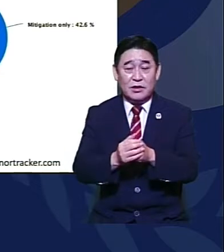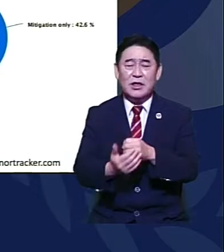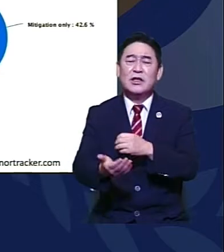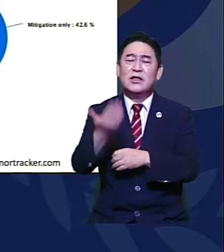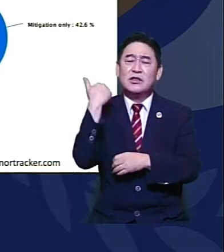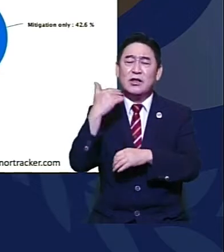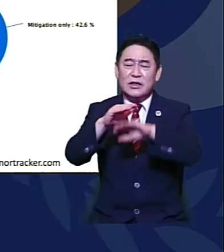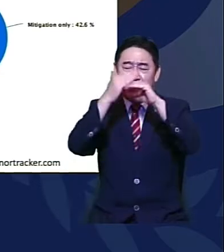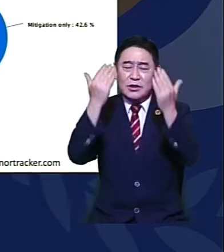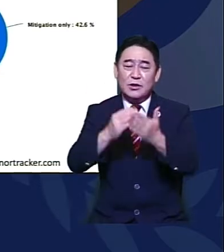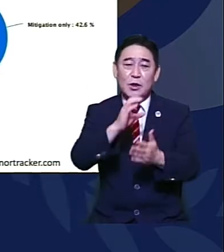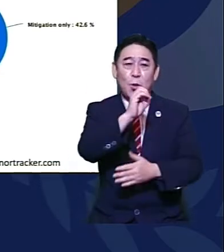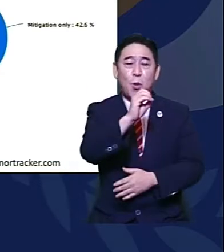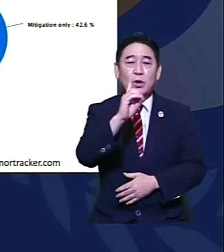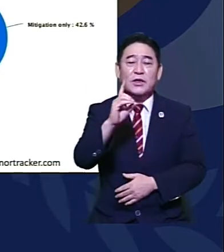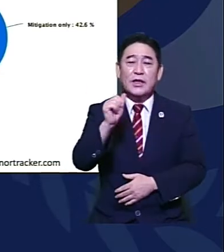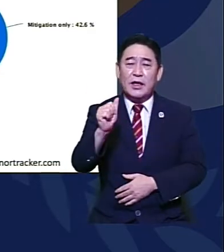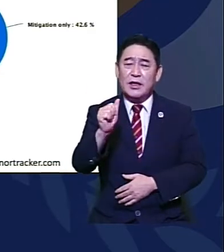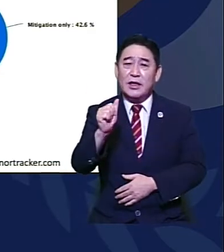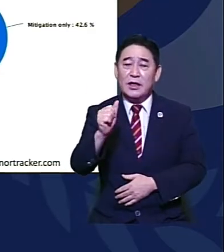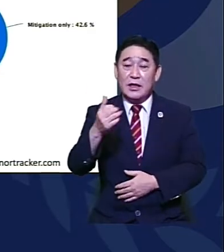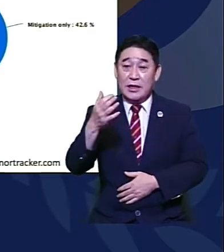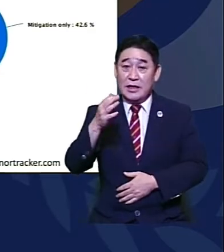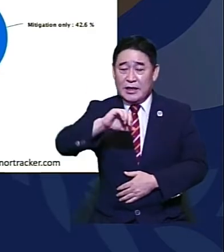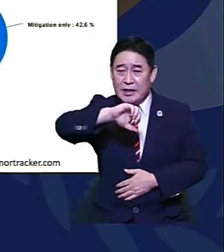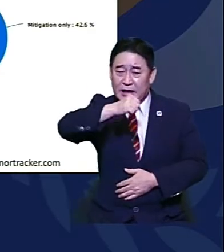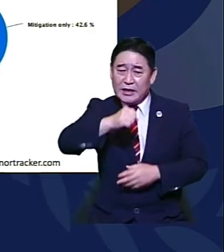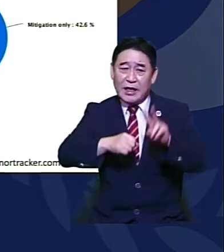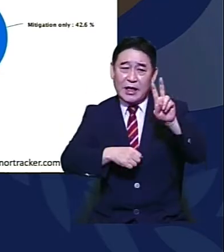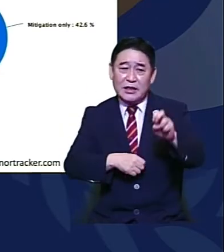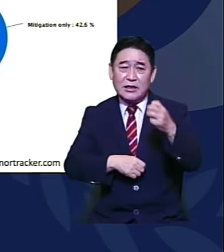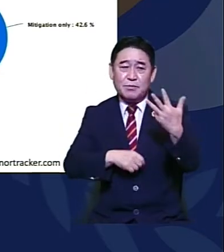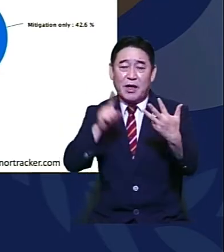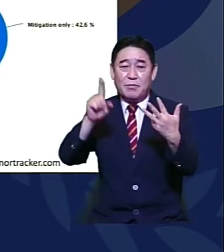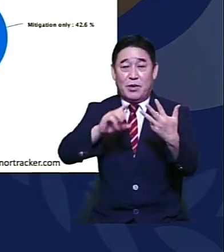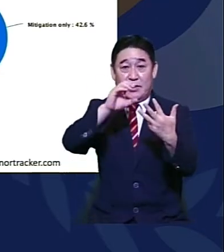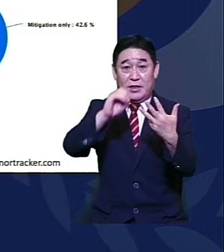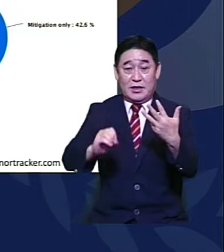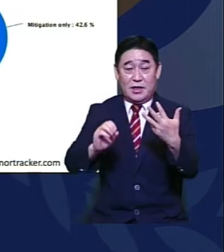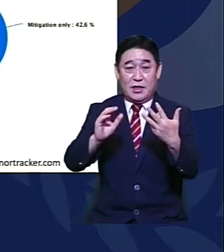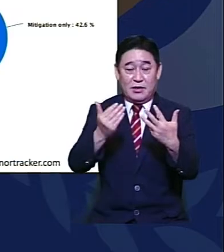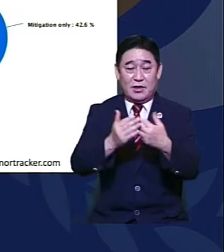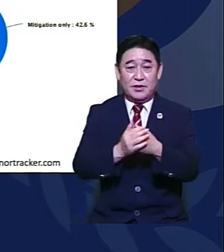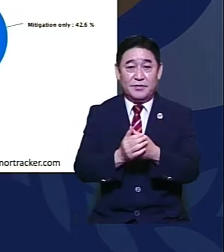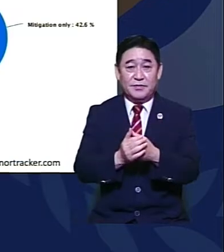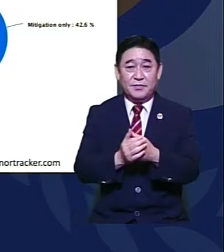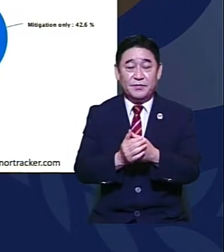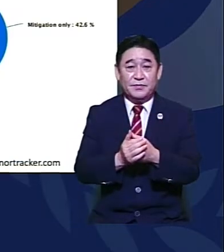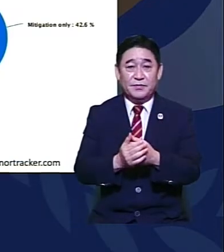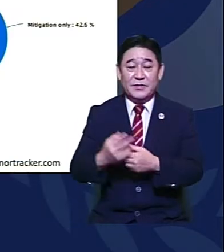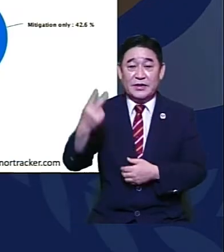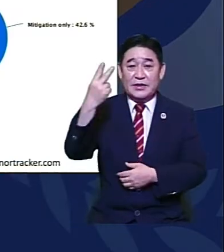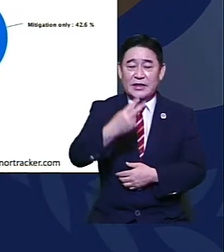28% of total and 14% increase from